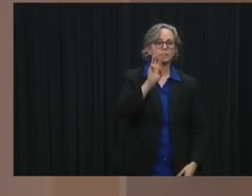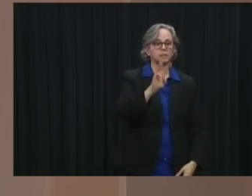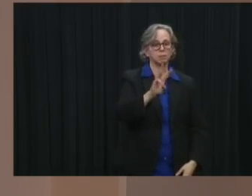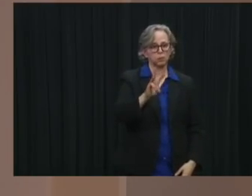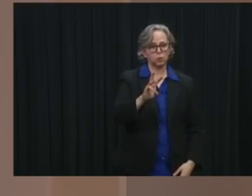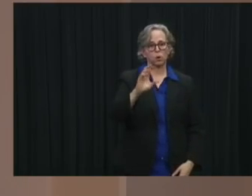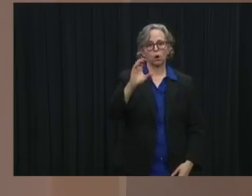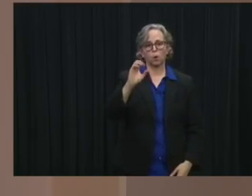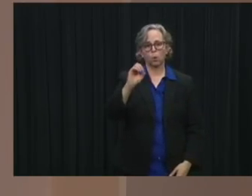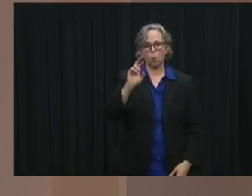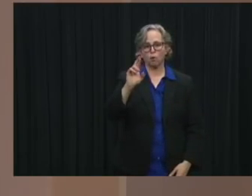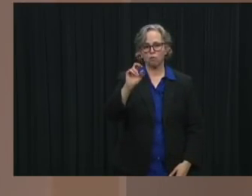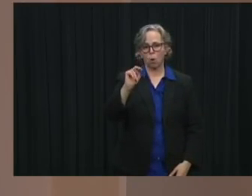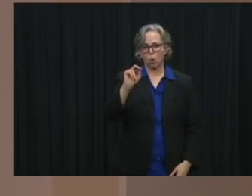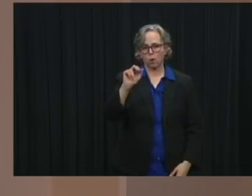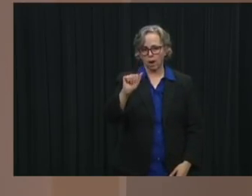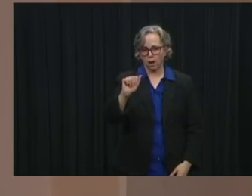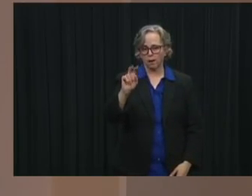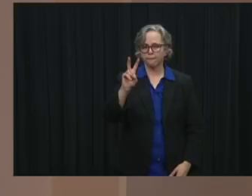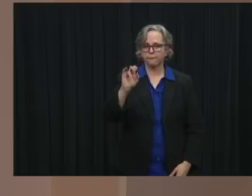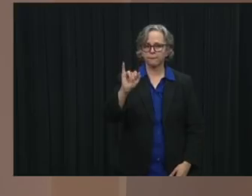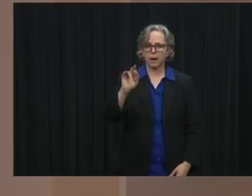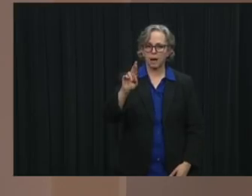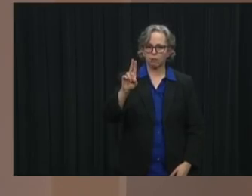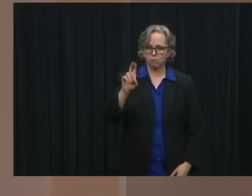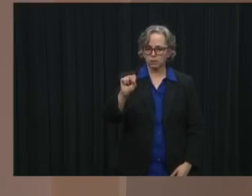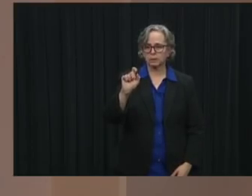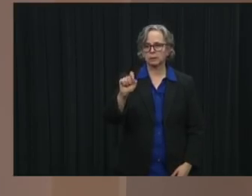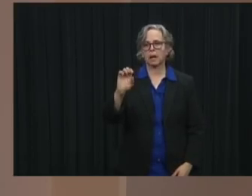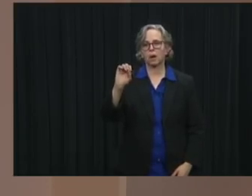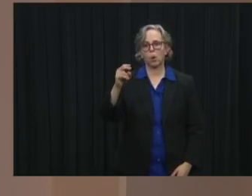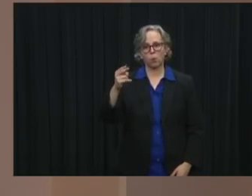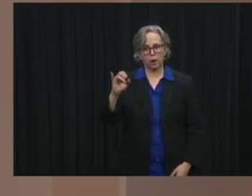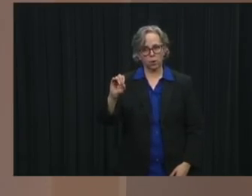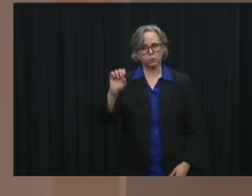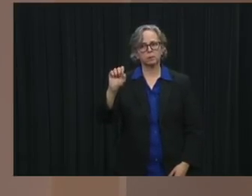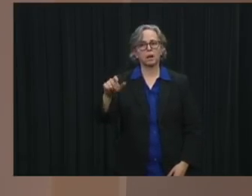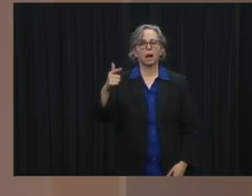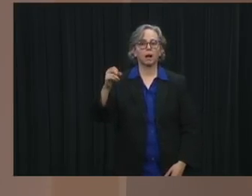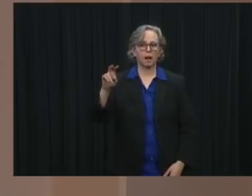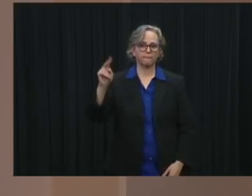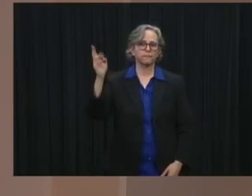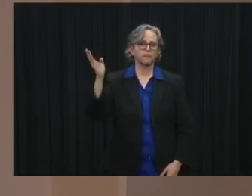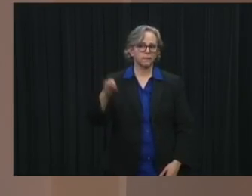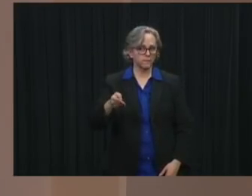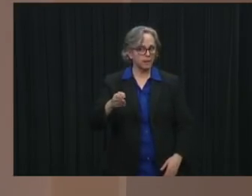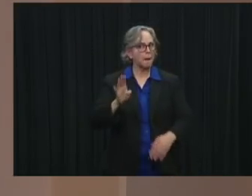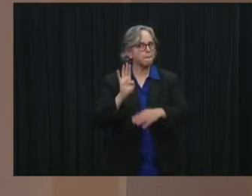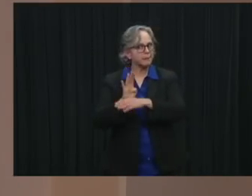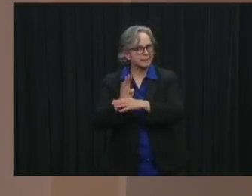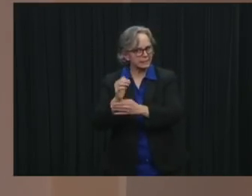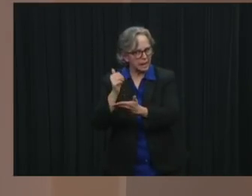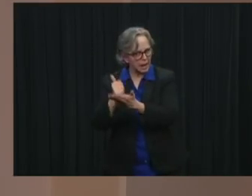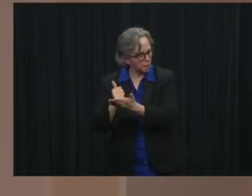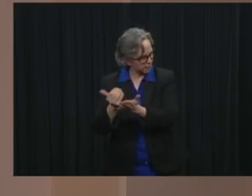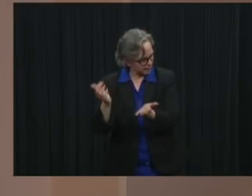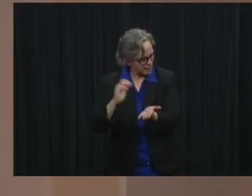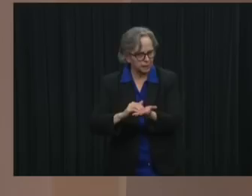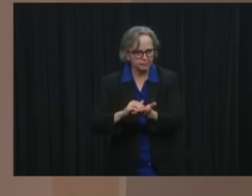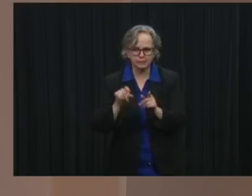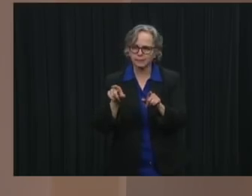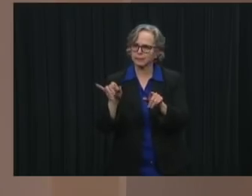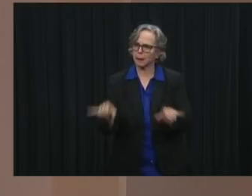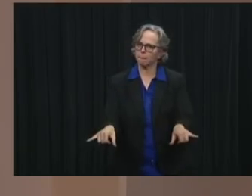coronavirus.ohio.gov/business-help. Also worth mentioning, I know a couple days ago we had trouble with the unemployment